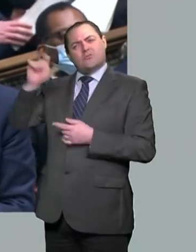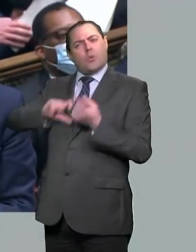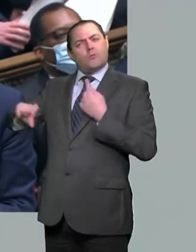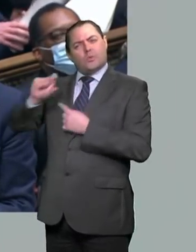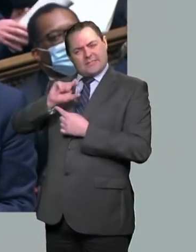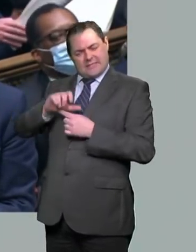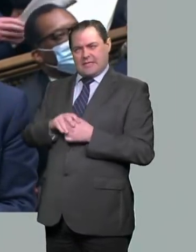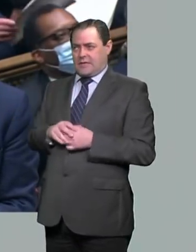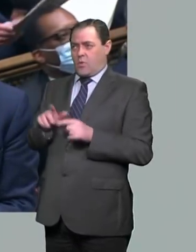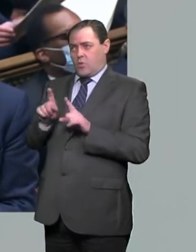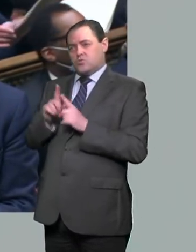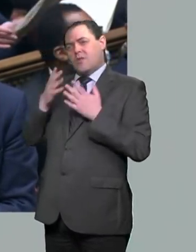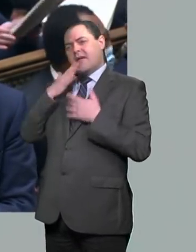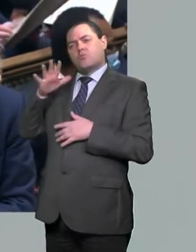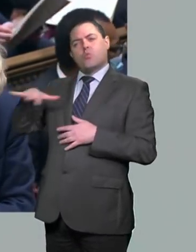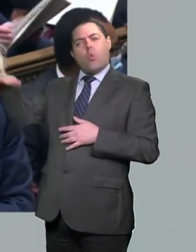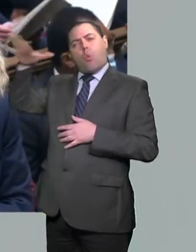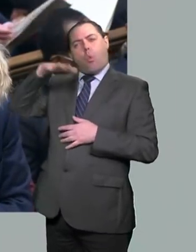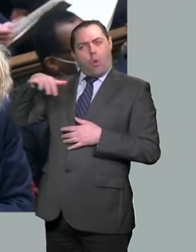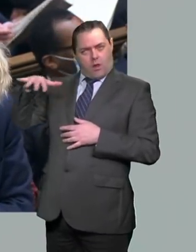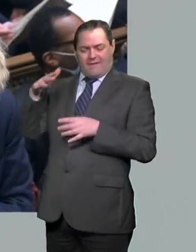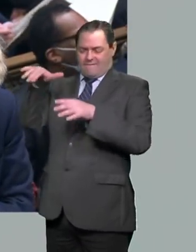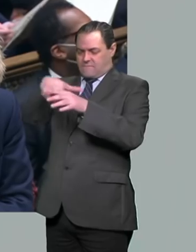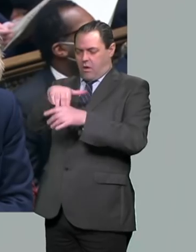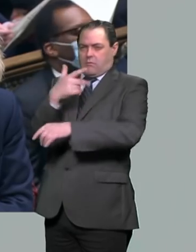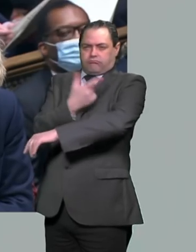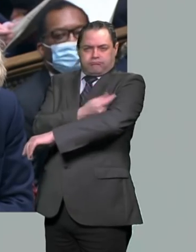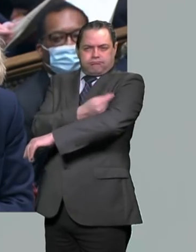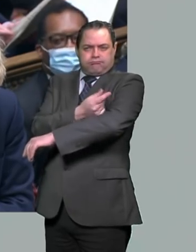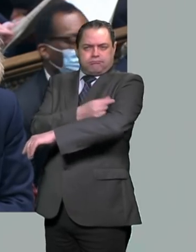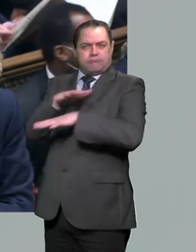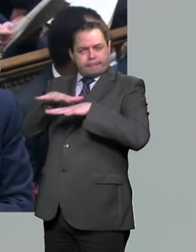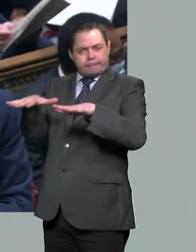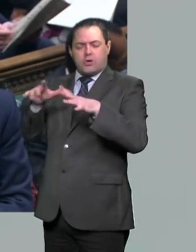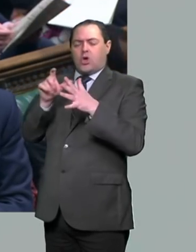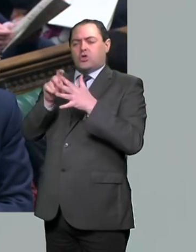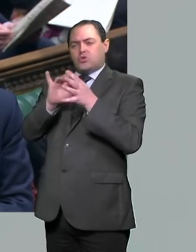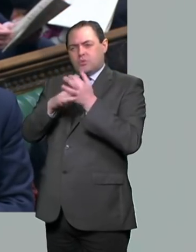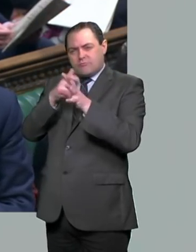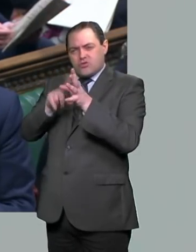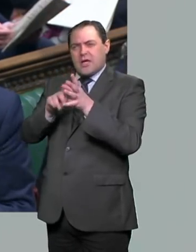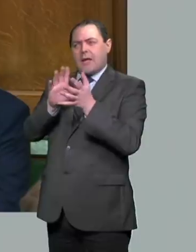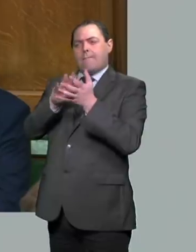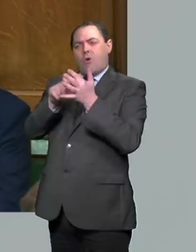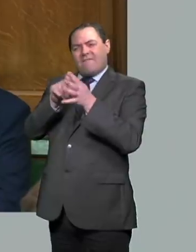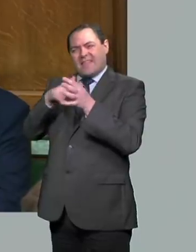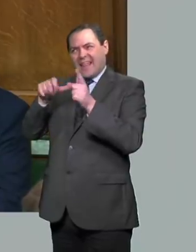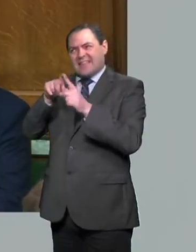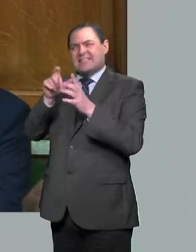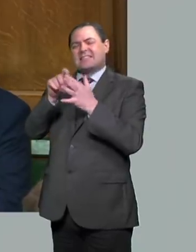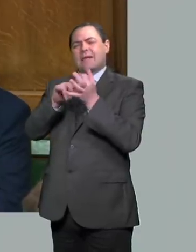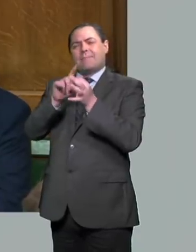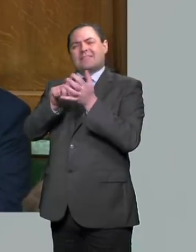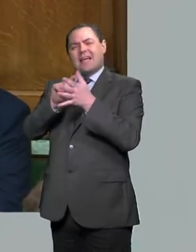and I want to thank all of them, Mr. Speaker, everybody involved in the rollout in Dewsbury, in Mirfield, in Kirkburton and in Denbigh,